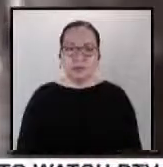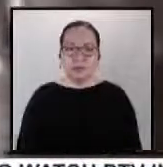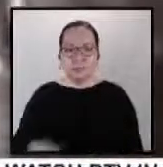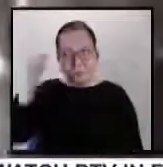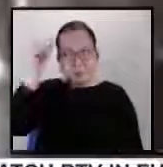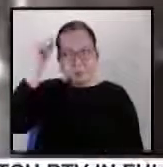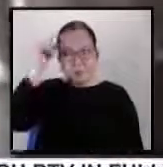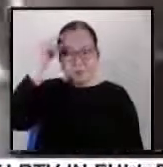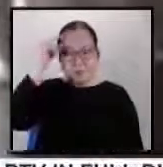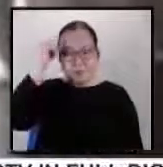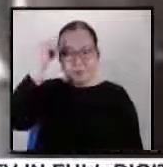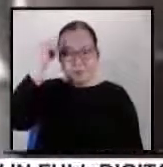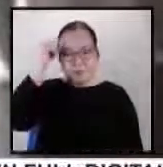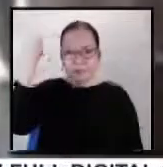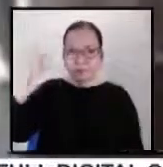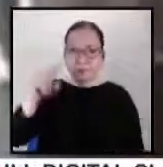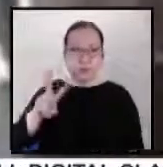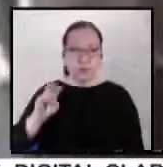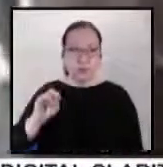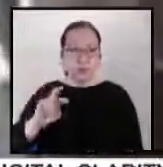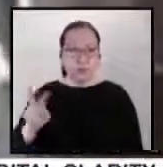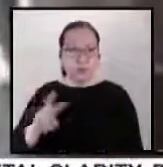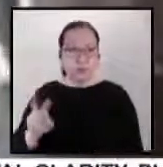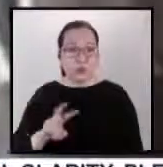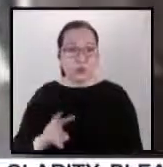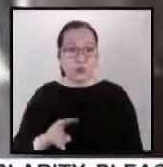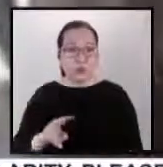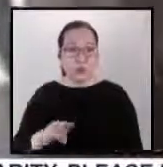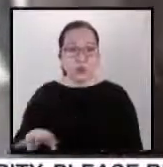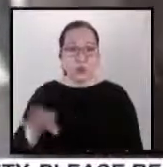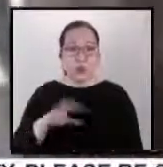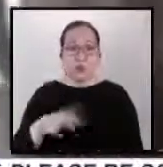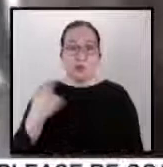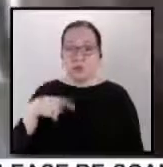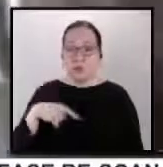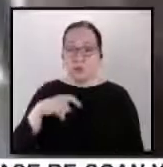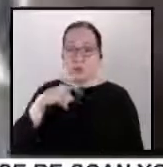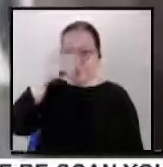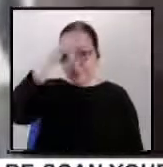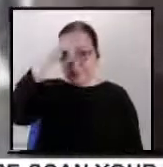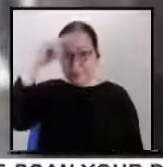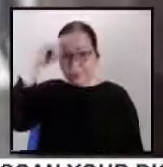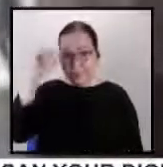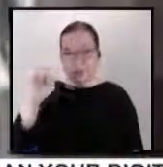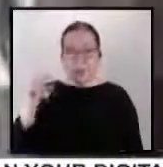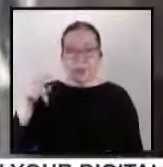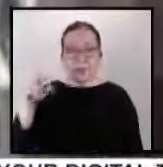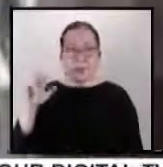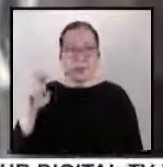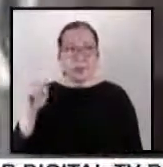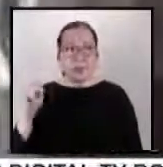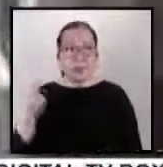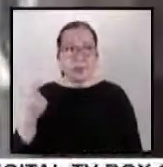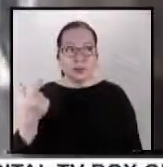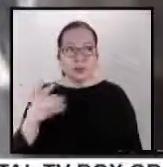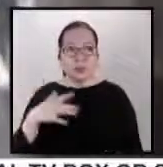For this 2022, we have for the spring-summer, we have this mango sherbet. And that is